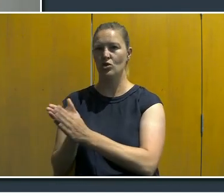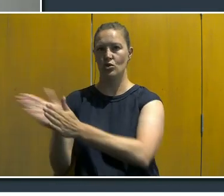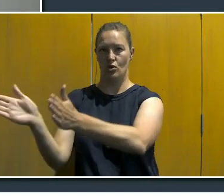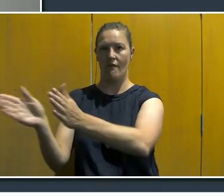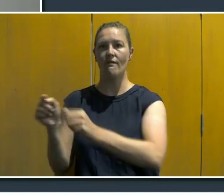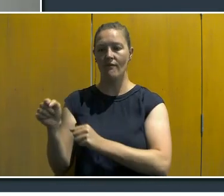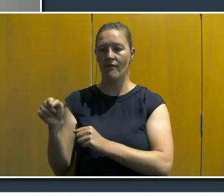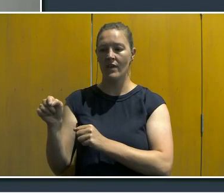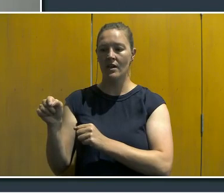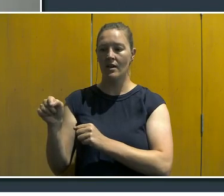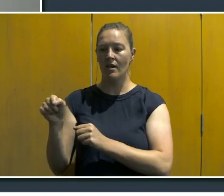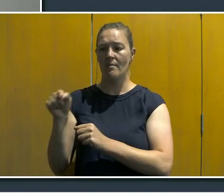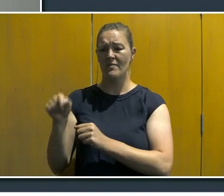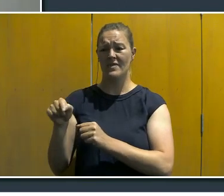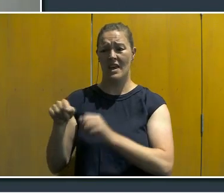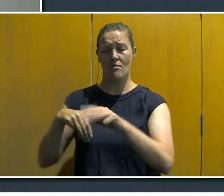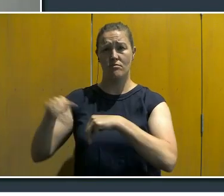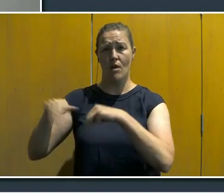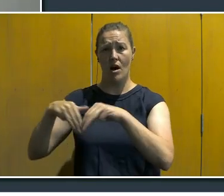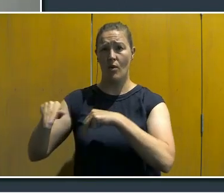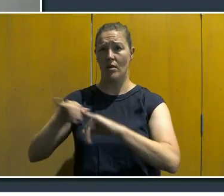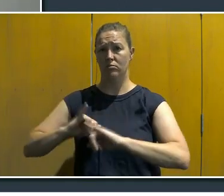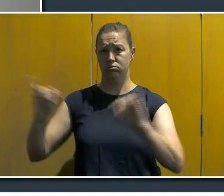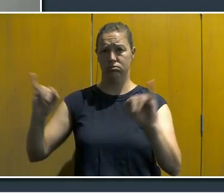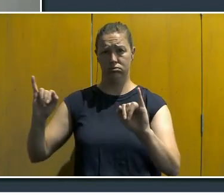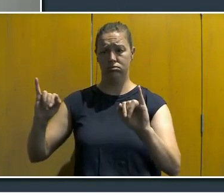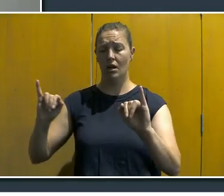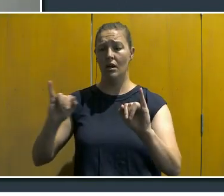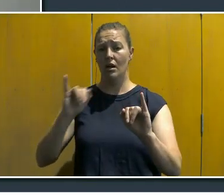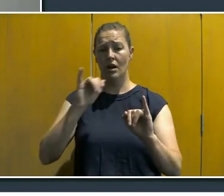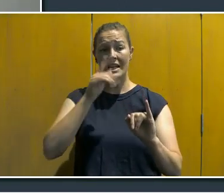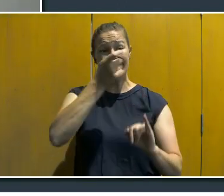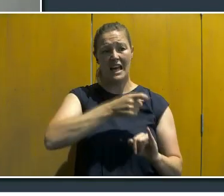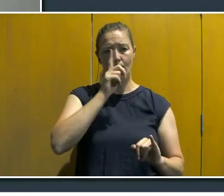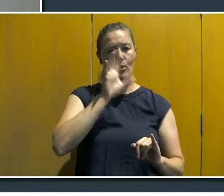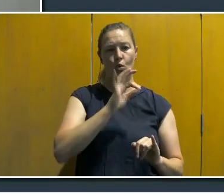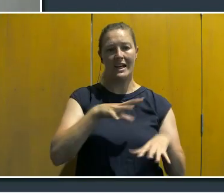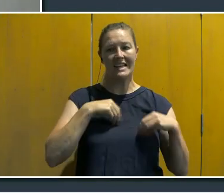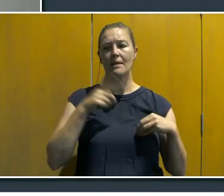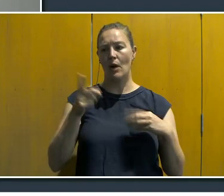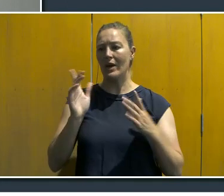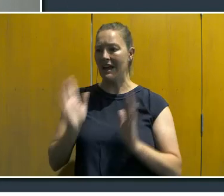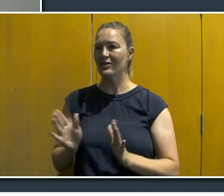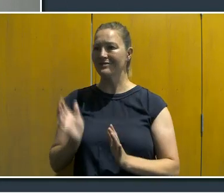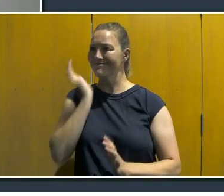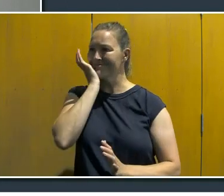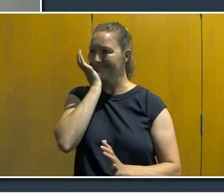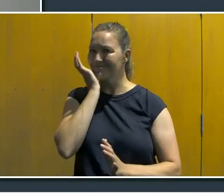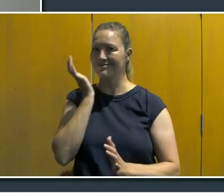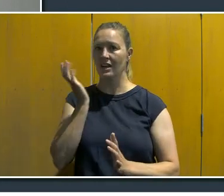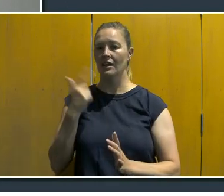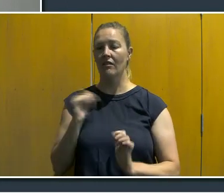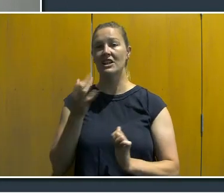airport is in a disgusting state. People in town wouldn't put up with it, but we've got to. We asked